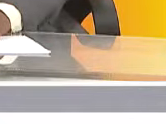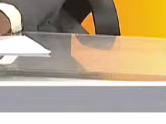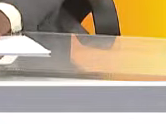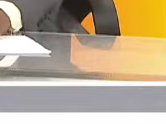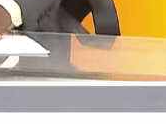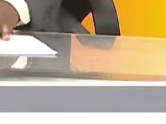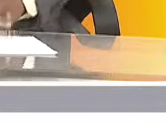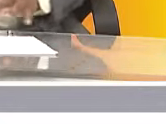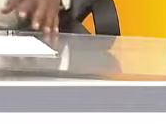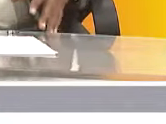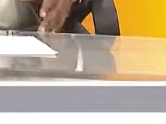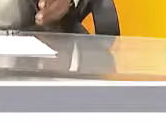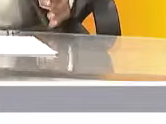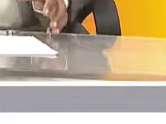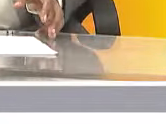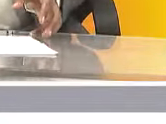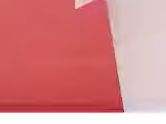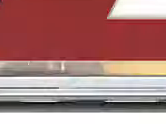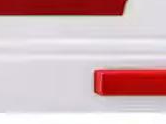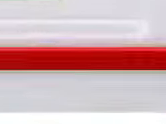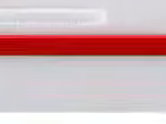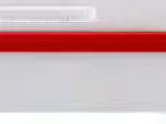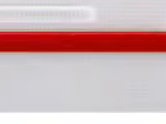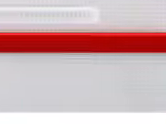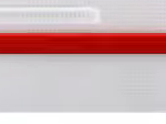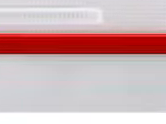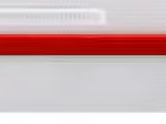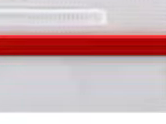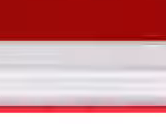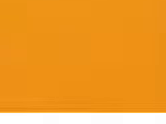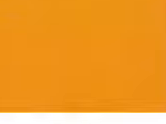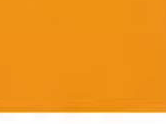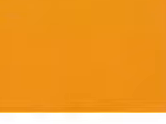Wambua of UDA in regards to UDA primaries in that county. And